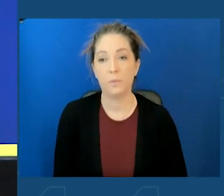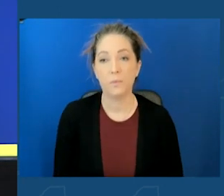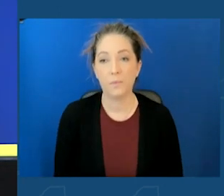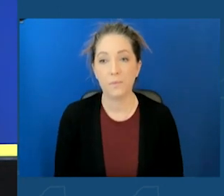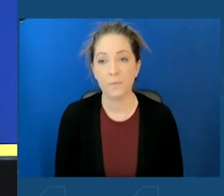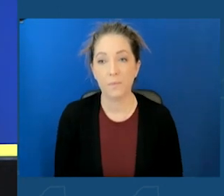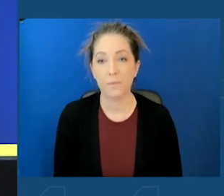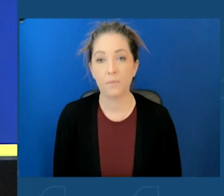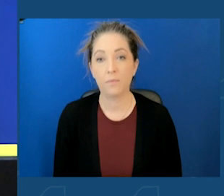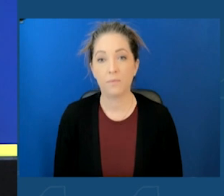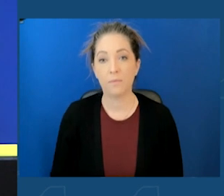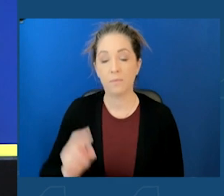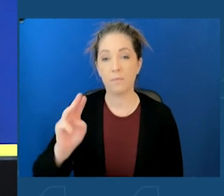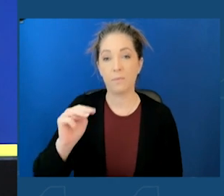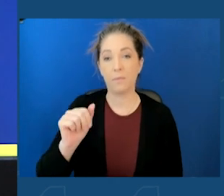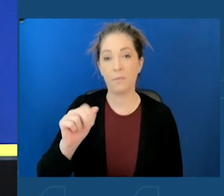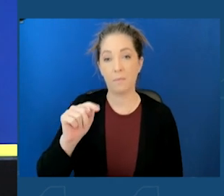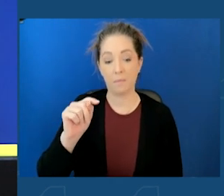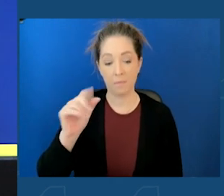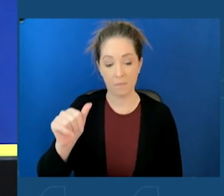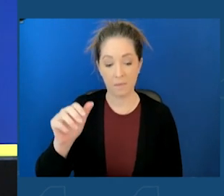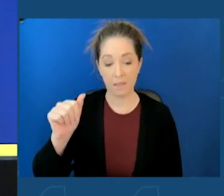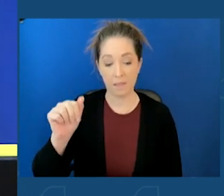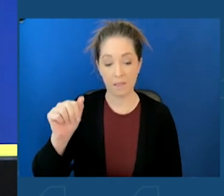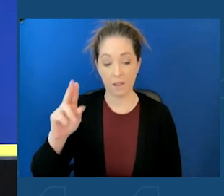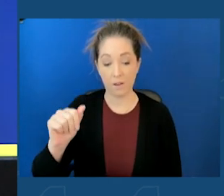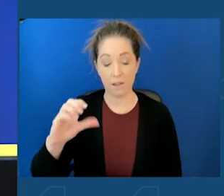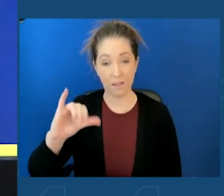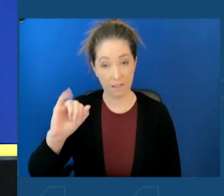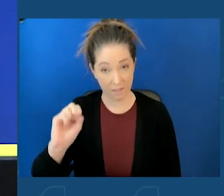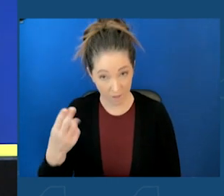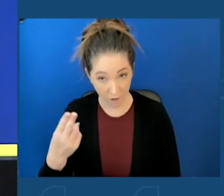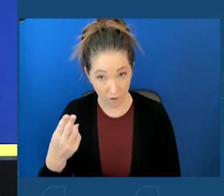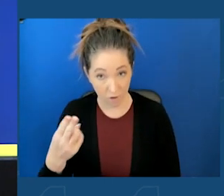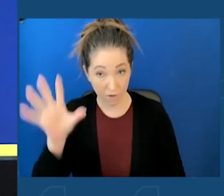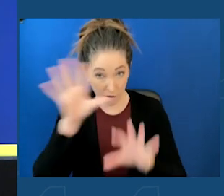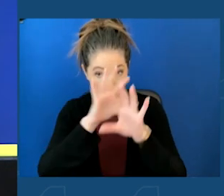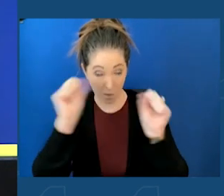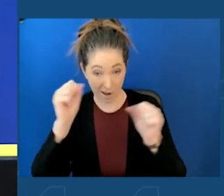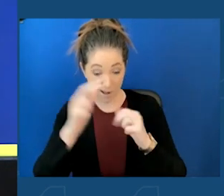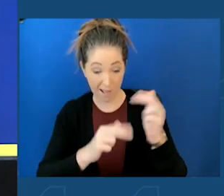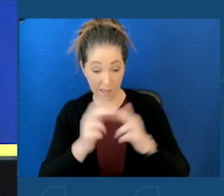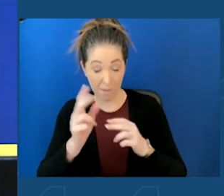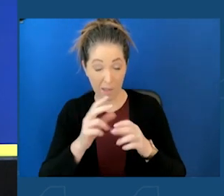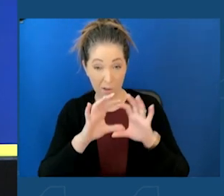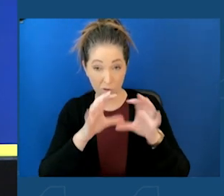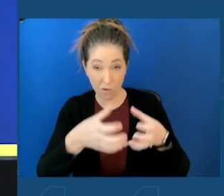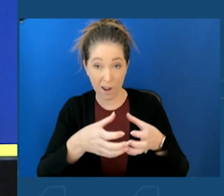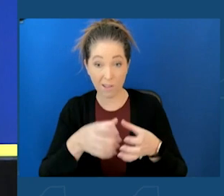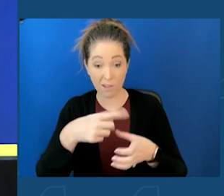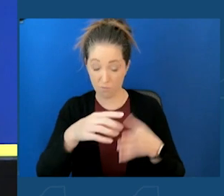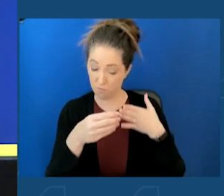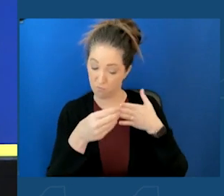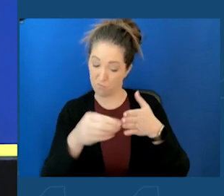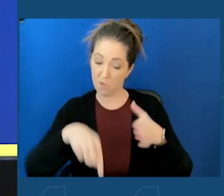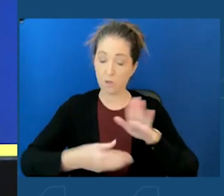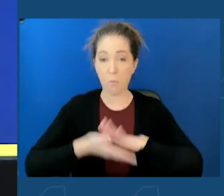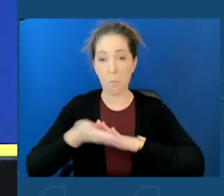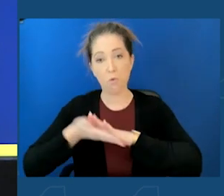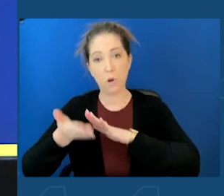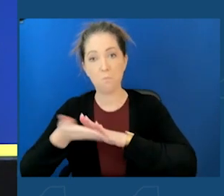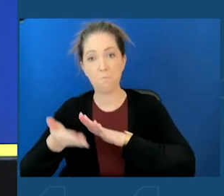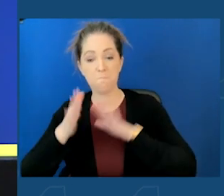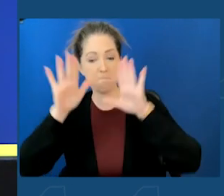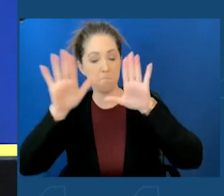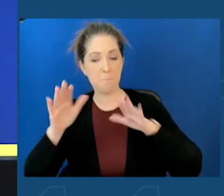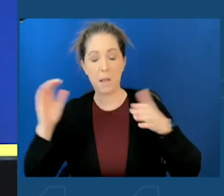Matty Arasich, president of the Building Trades, heads this operation up, and he's been fantastic to work with,